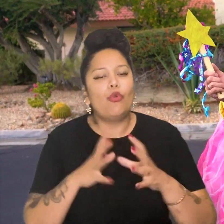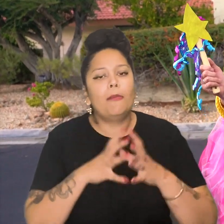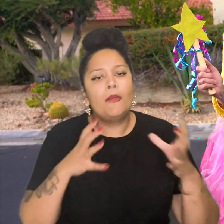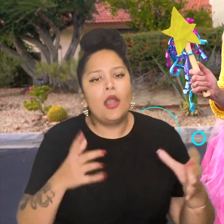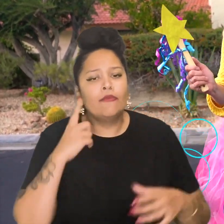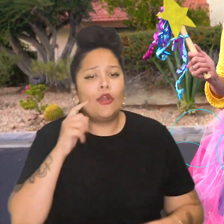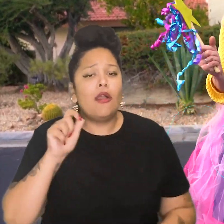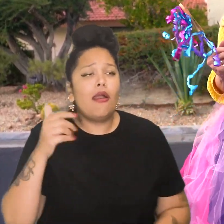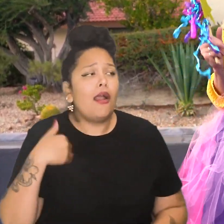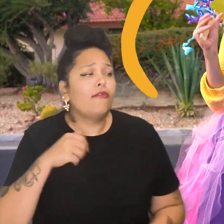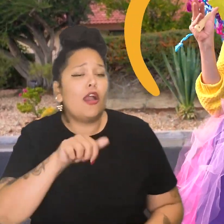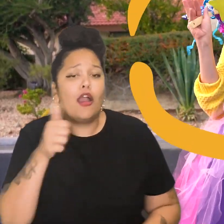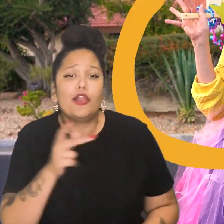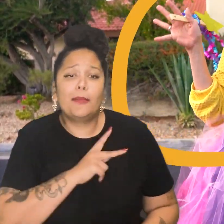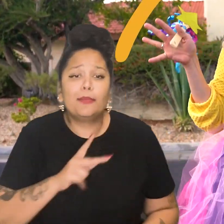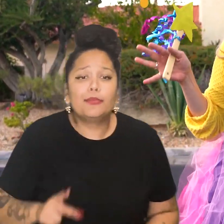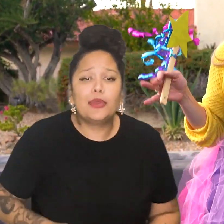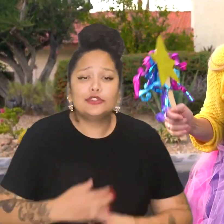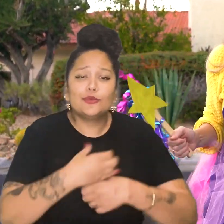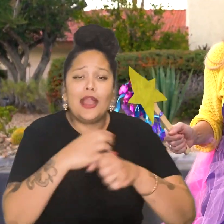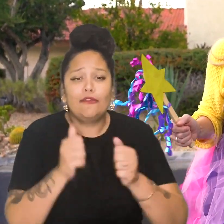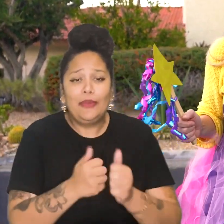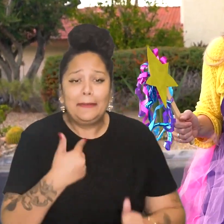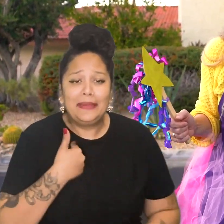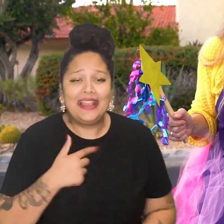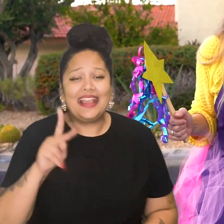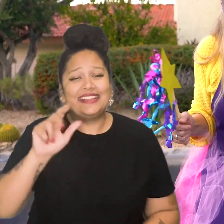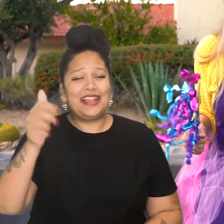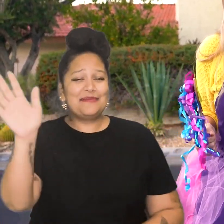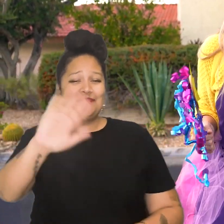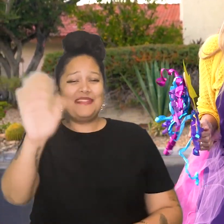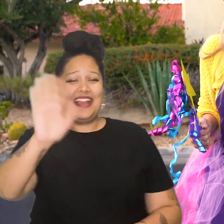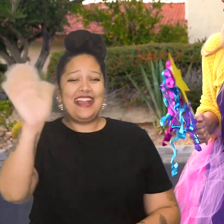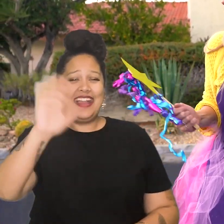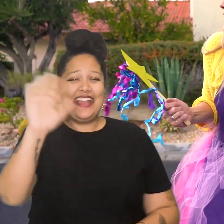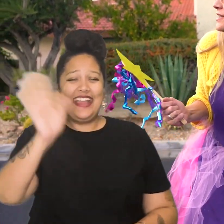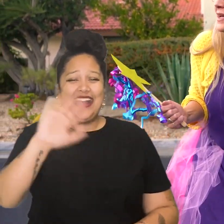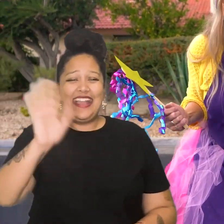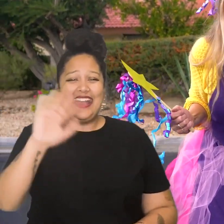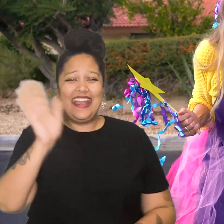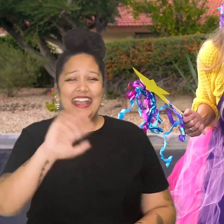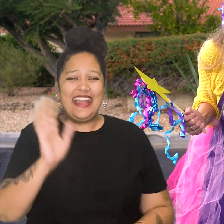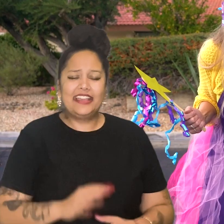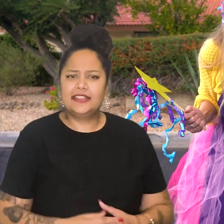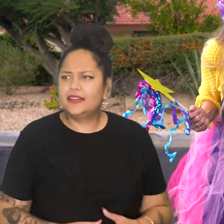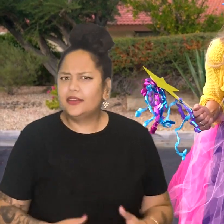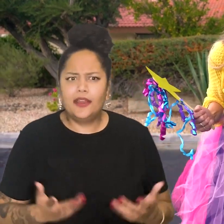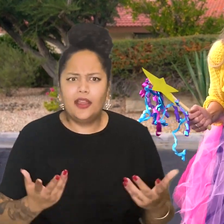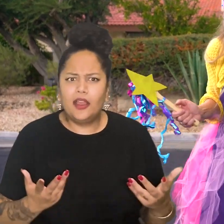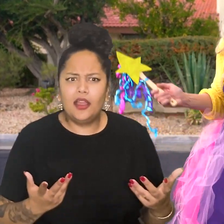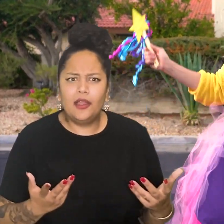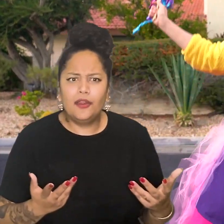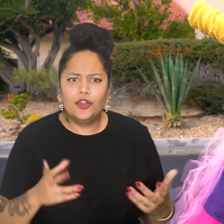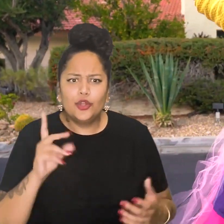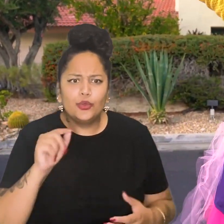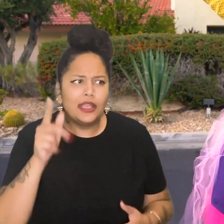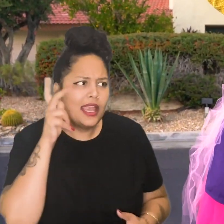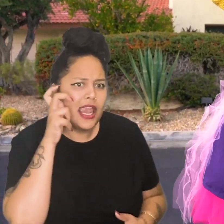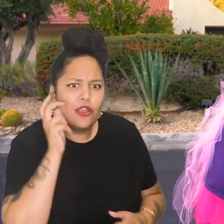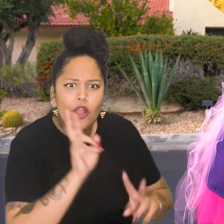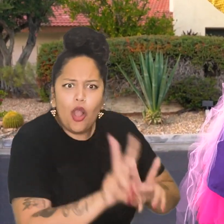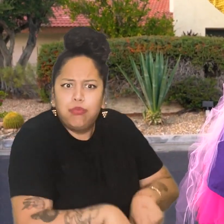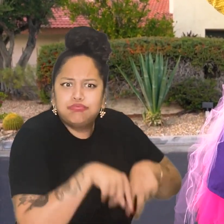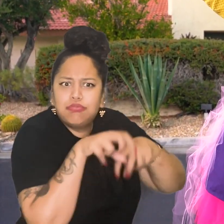princessy crafternoon with me, K10. Bye. Oh, hey, do you hear my carrot? It's coming.